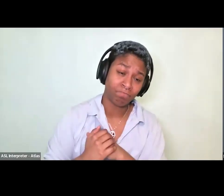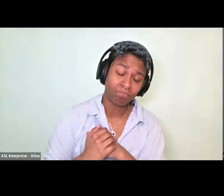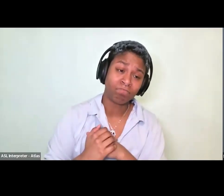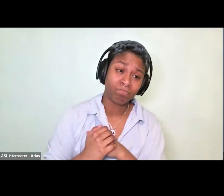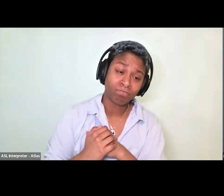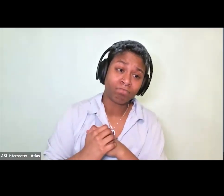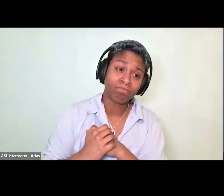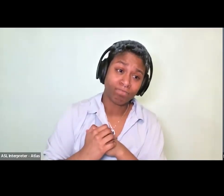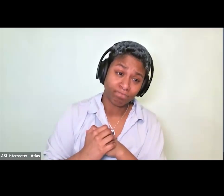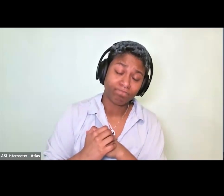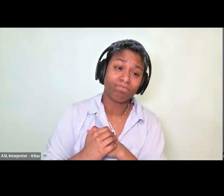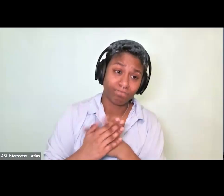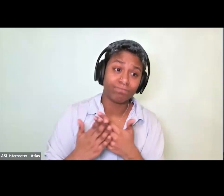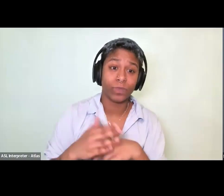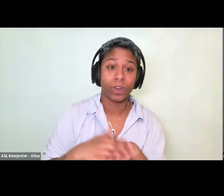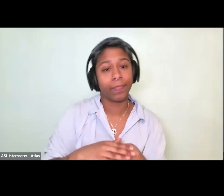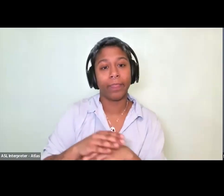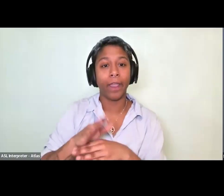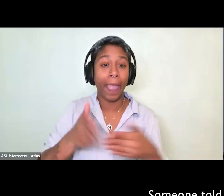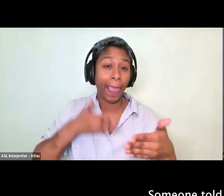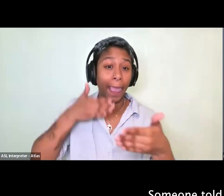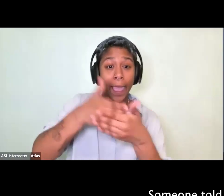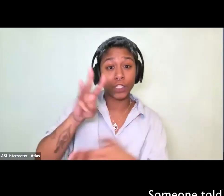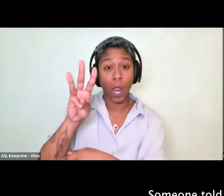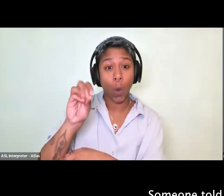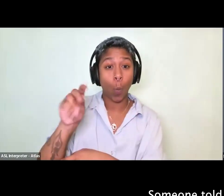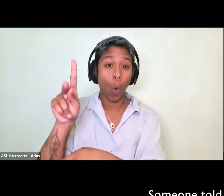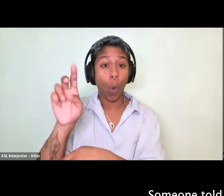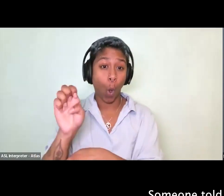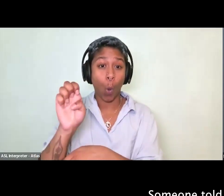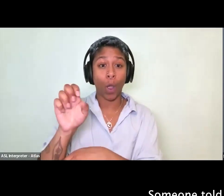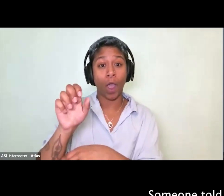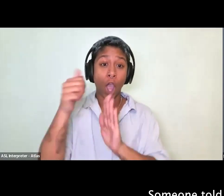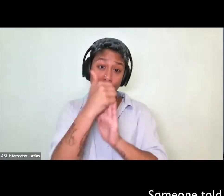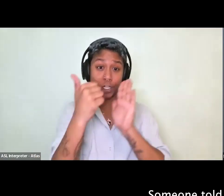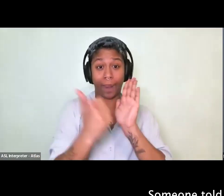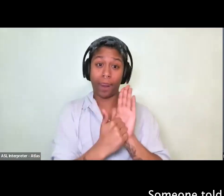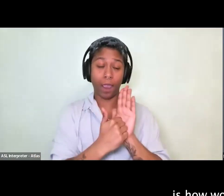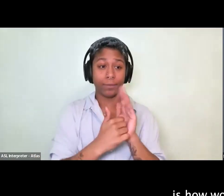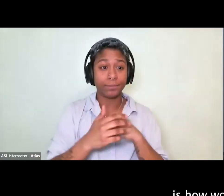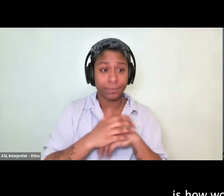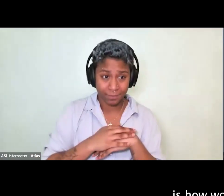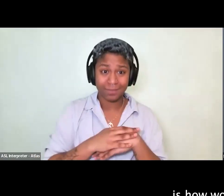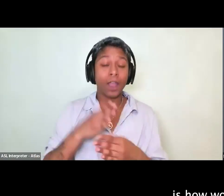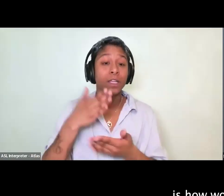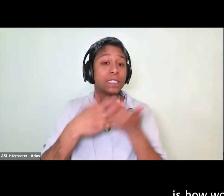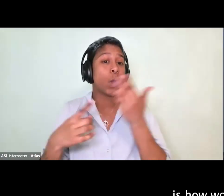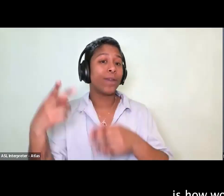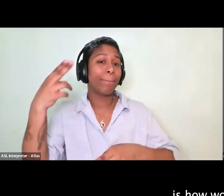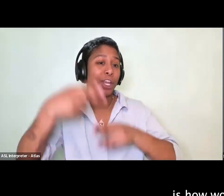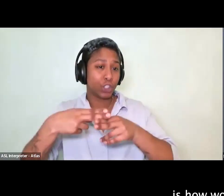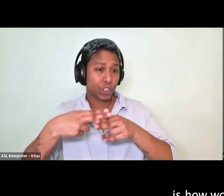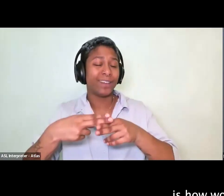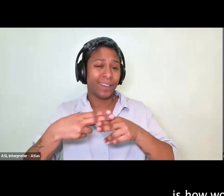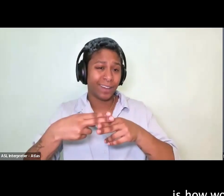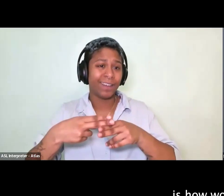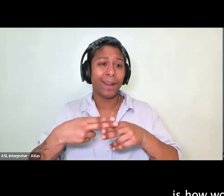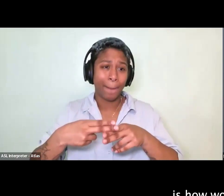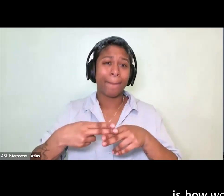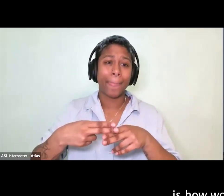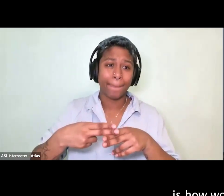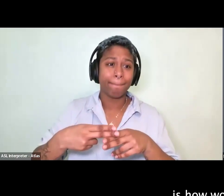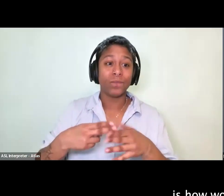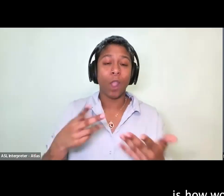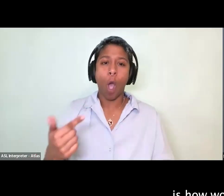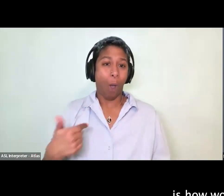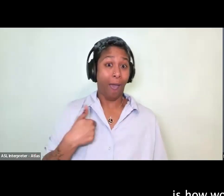the anti-woke agenda. Someone told me one time, somebody mentioned to me how woke